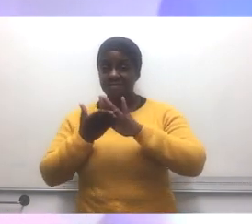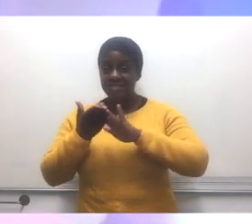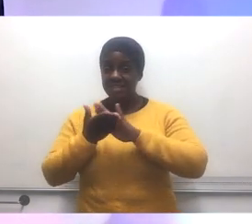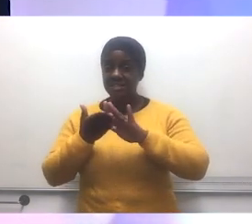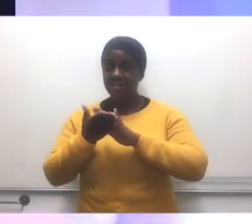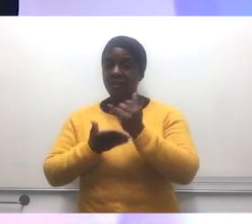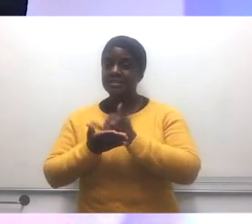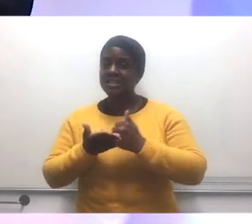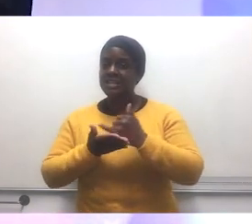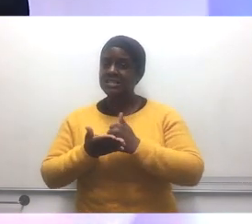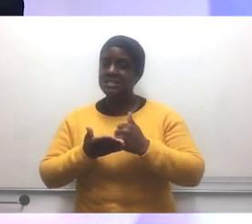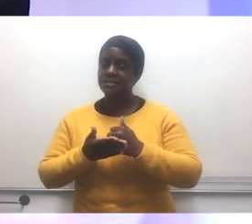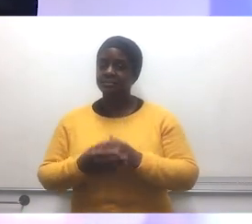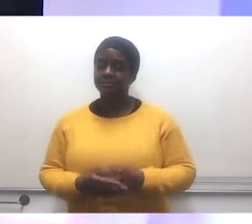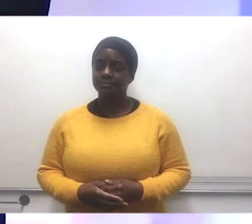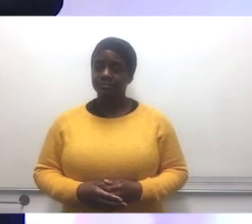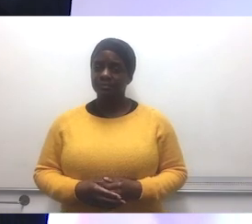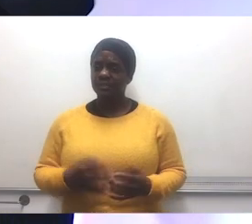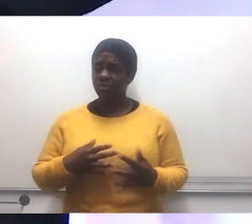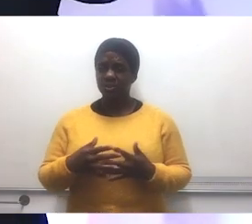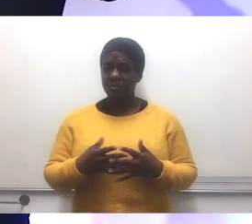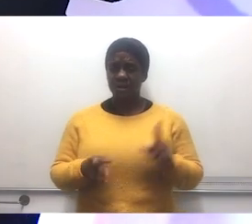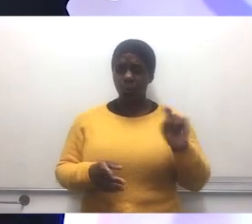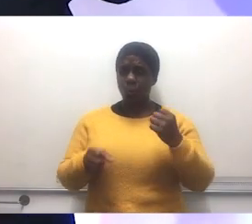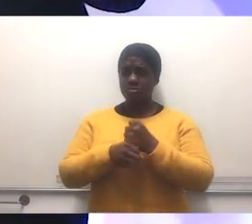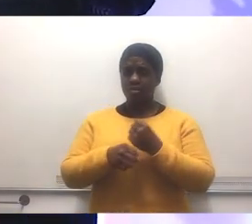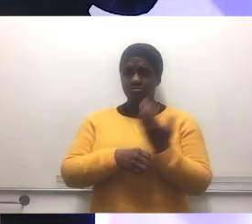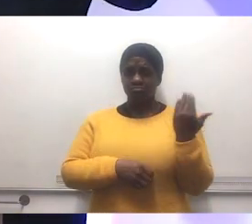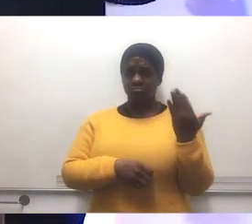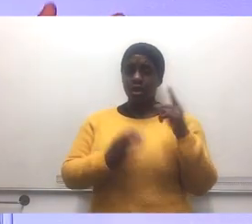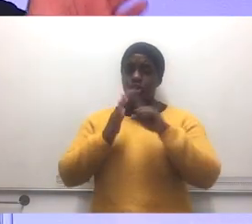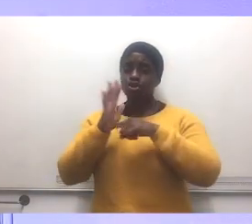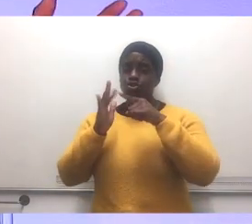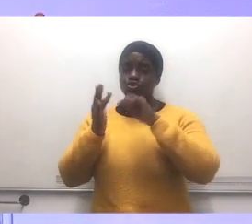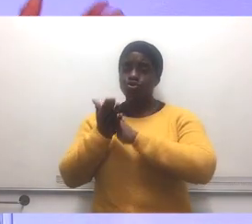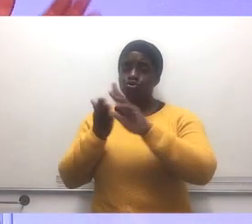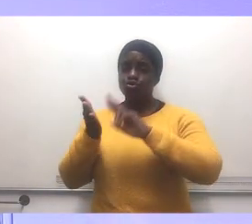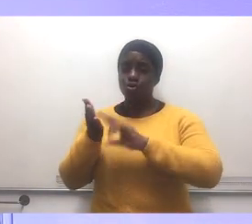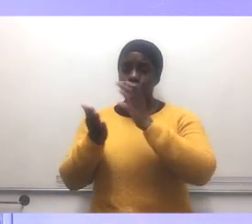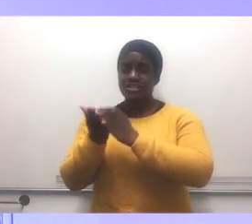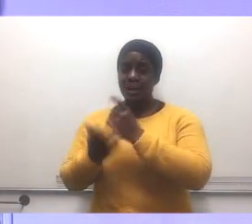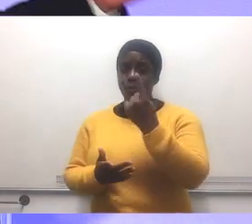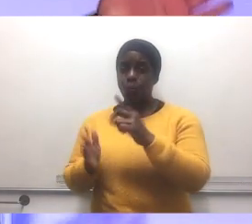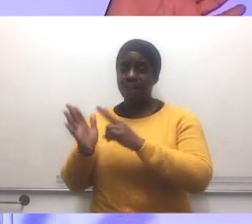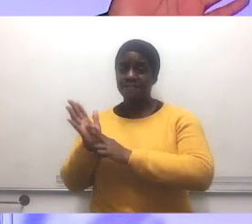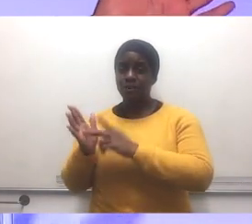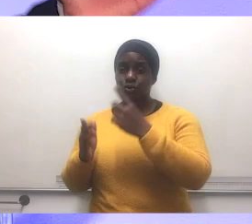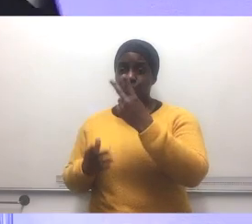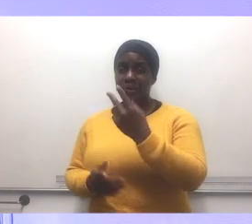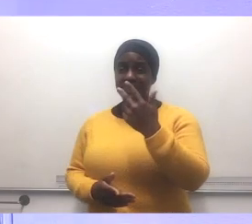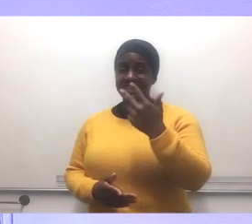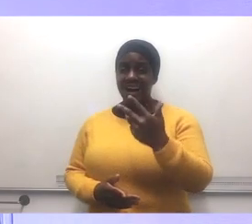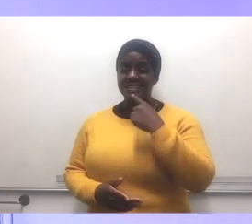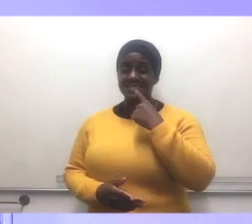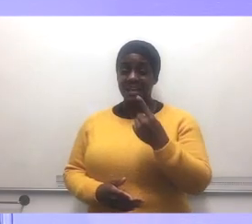fact, it doesn't matter what you have done. John chapter 1 verse 29 says, "Behold